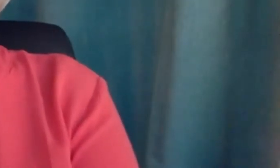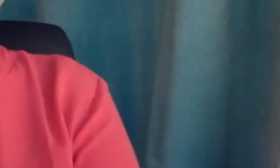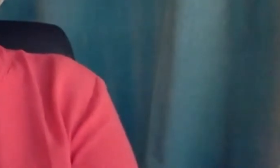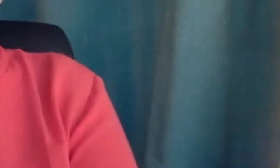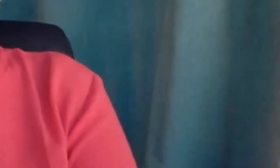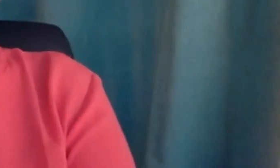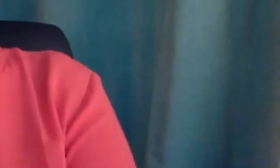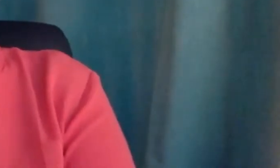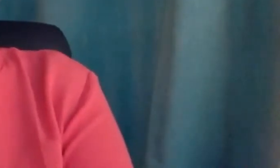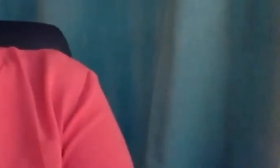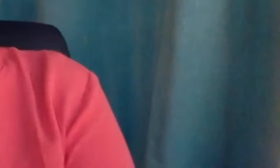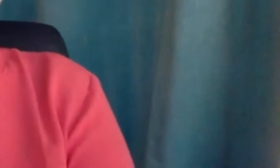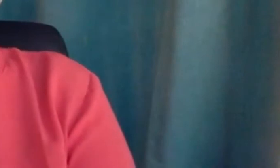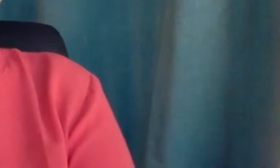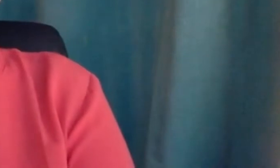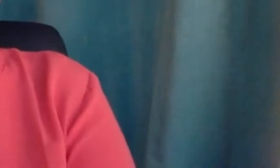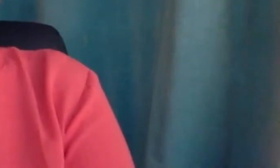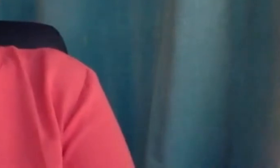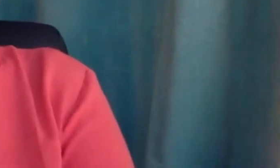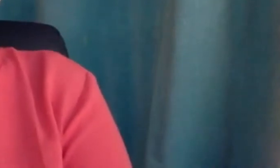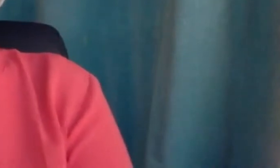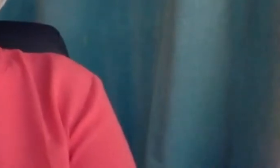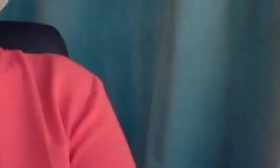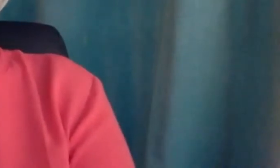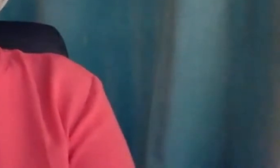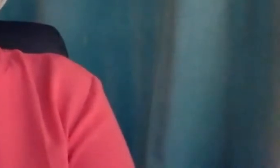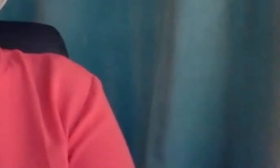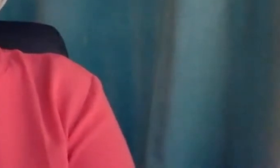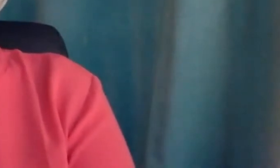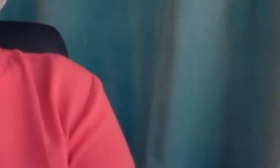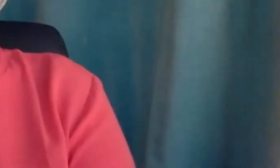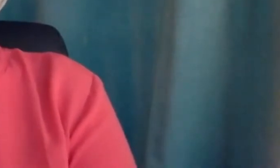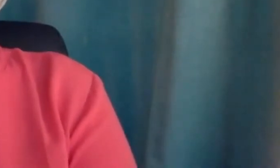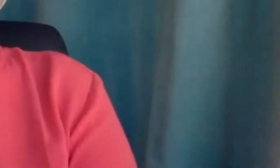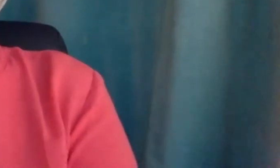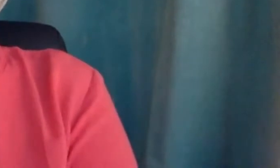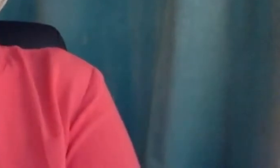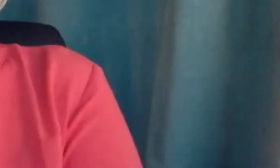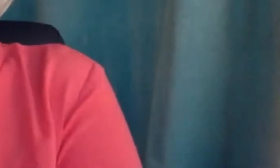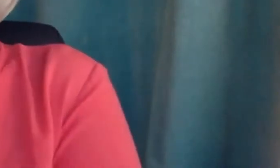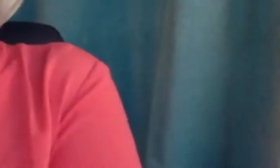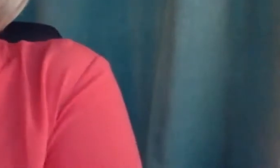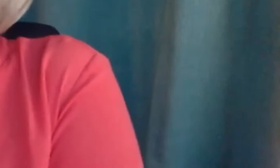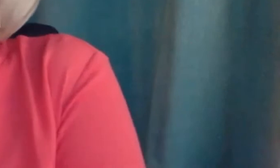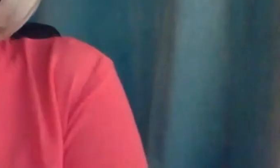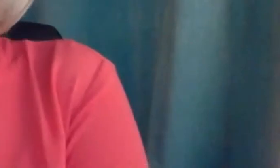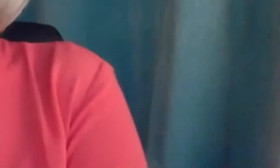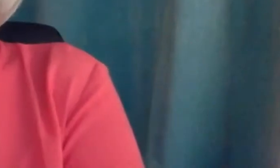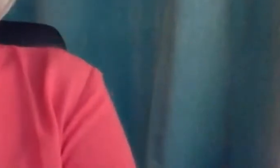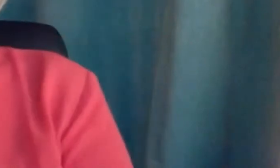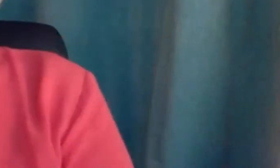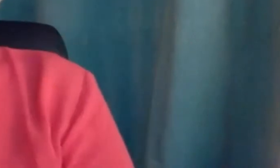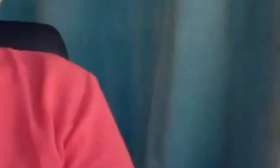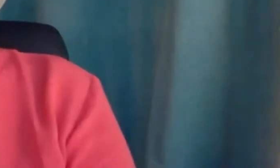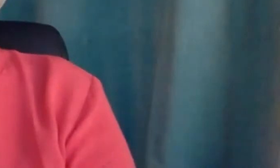of the Council's Meaningful Careers Committee. I am also the proud mother of two boys with autism. Oh, I must start by correcting myself.